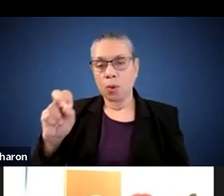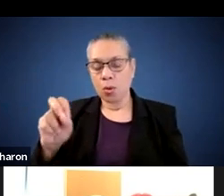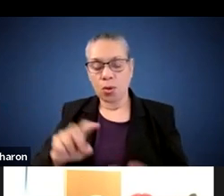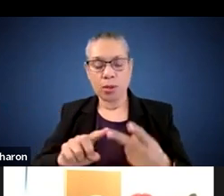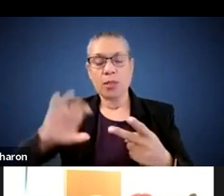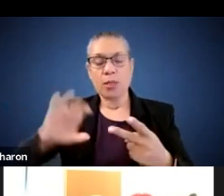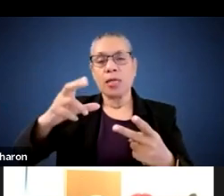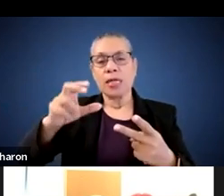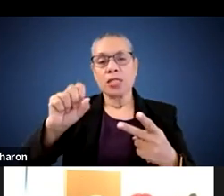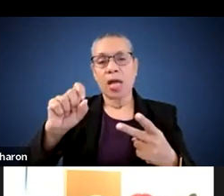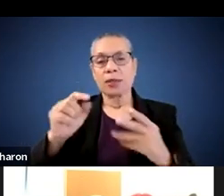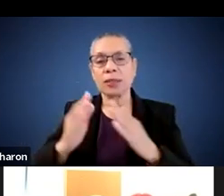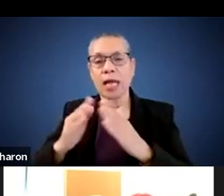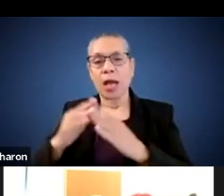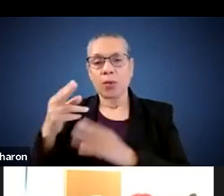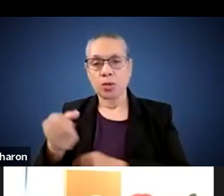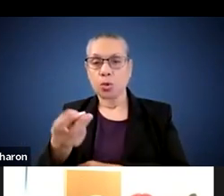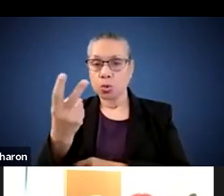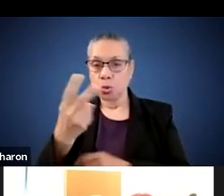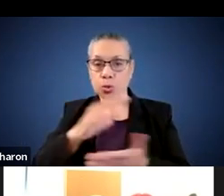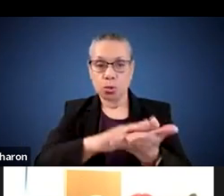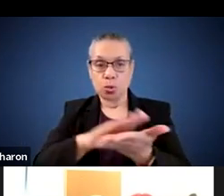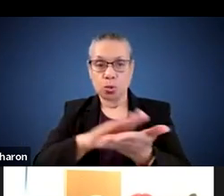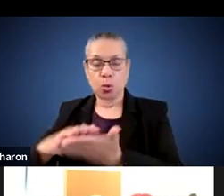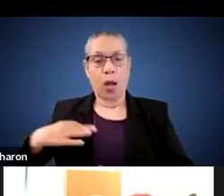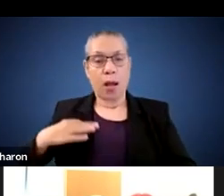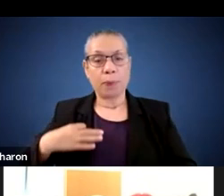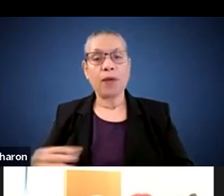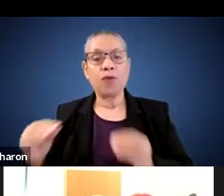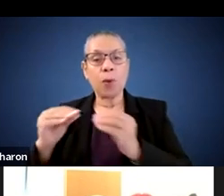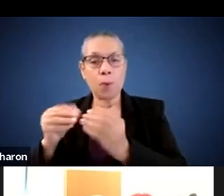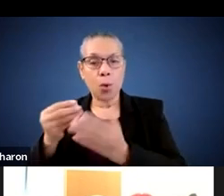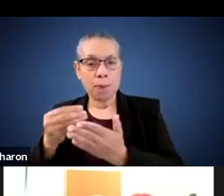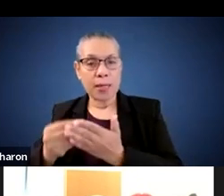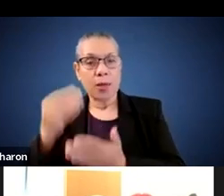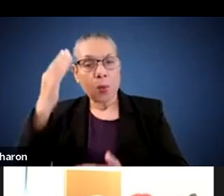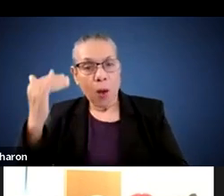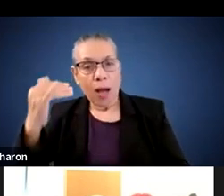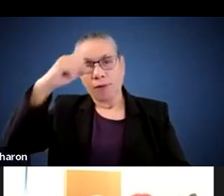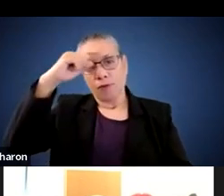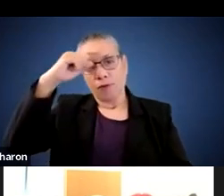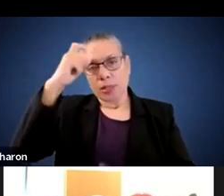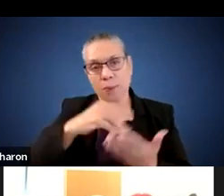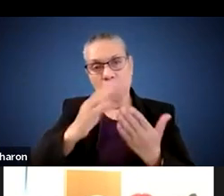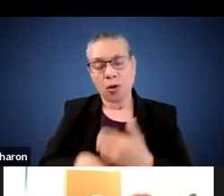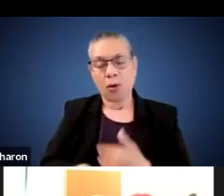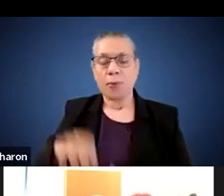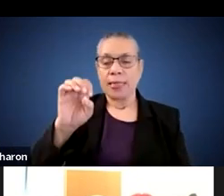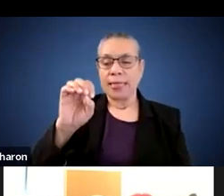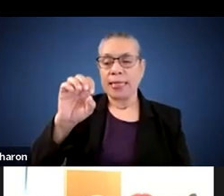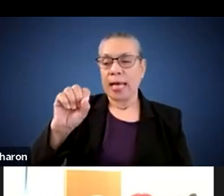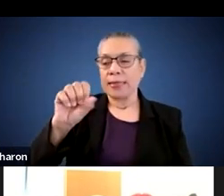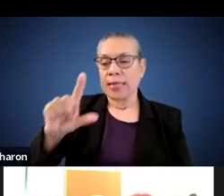Charlestown High School um and so those two schools applied for additional funds for both summer programming ESL instructors to provide